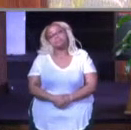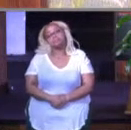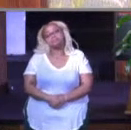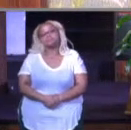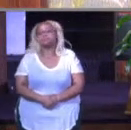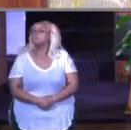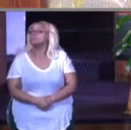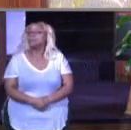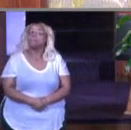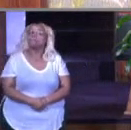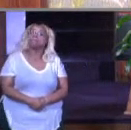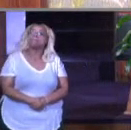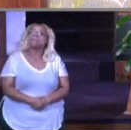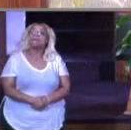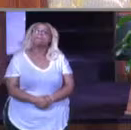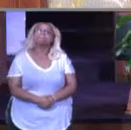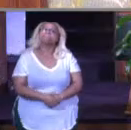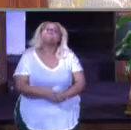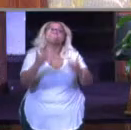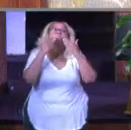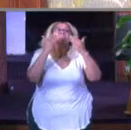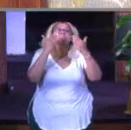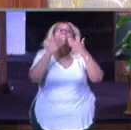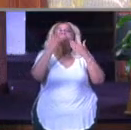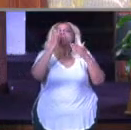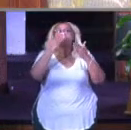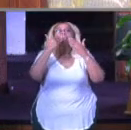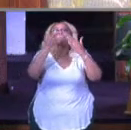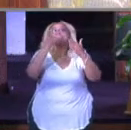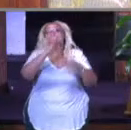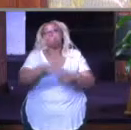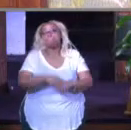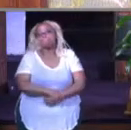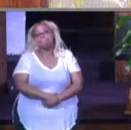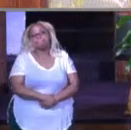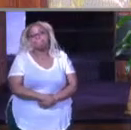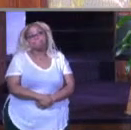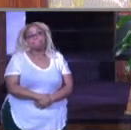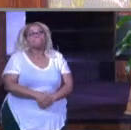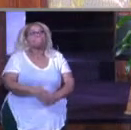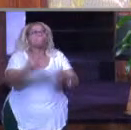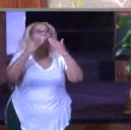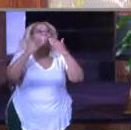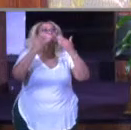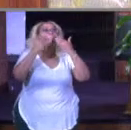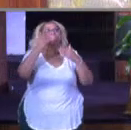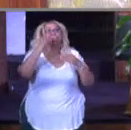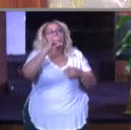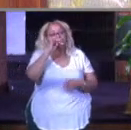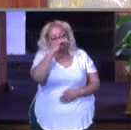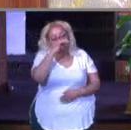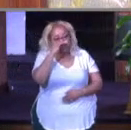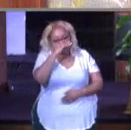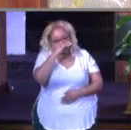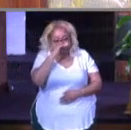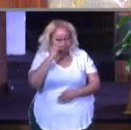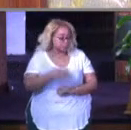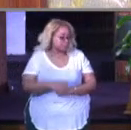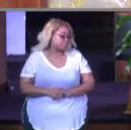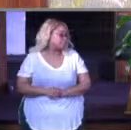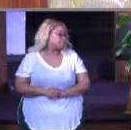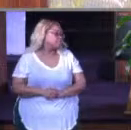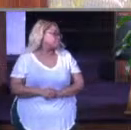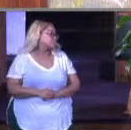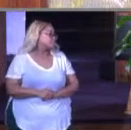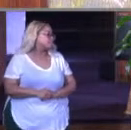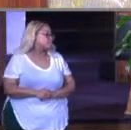Hallelujah. Thank you, God. Thank you, God. Thank you, God. Thank you, God. Thank you, God. Thank you, God. Thank you, God. Now, I